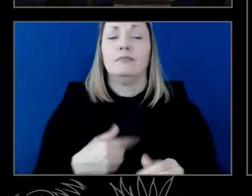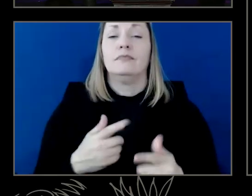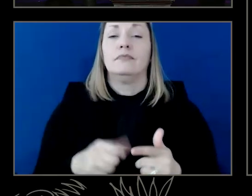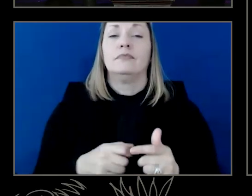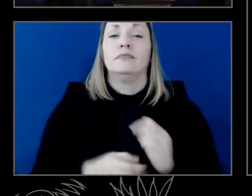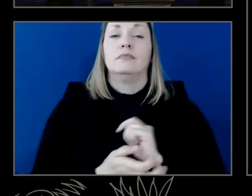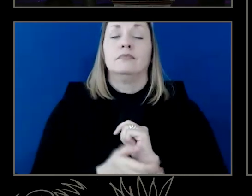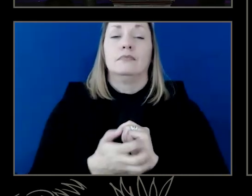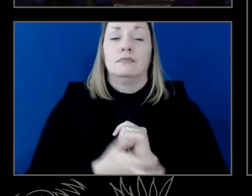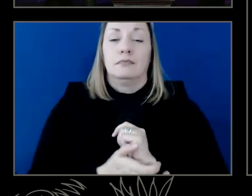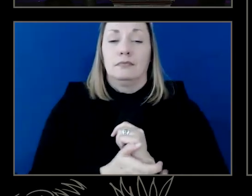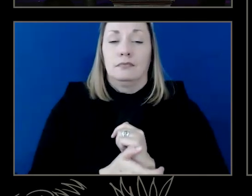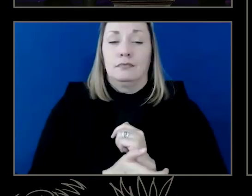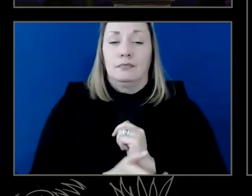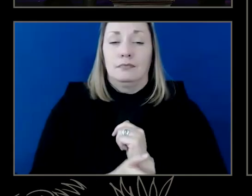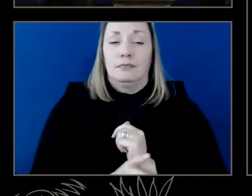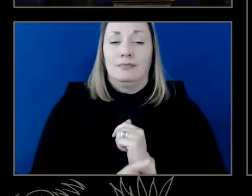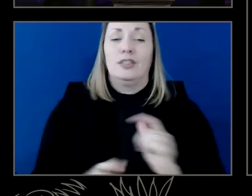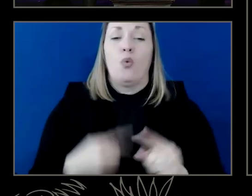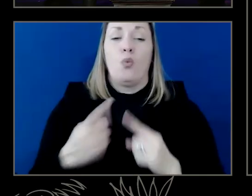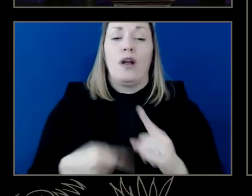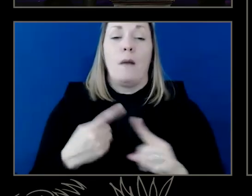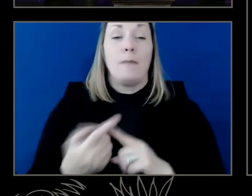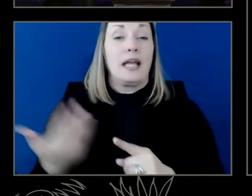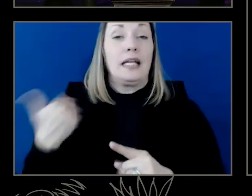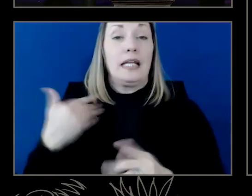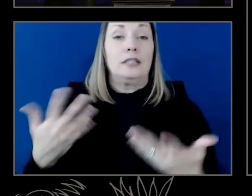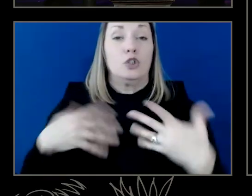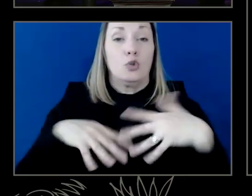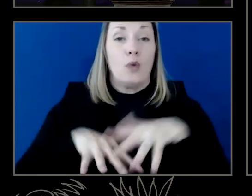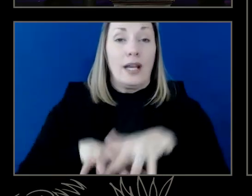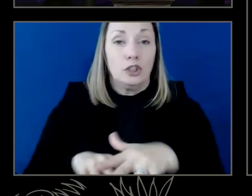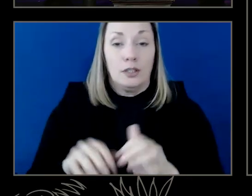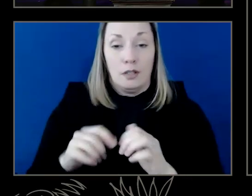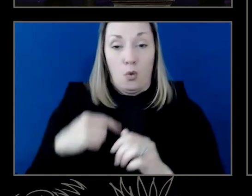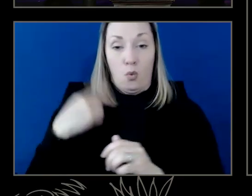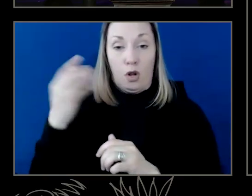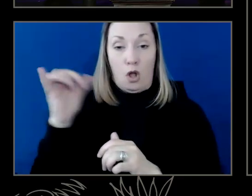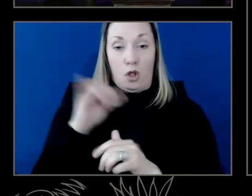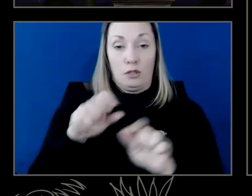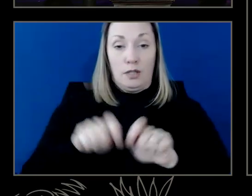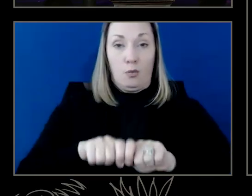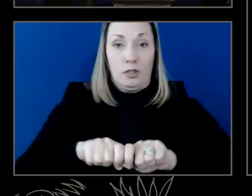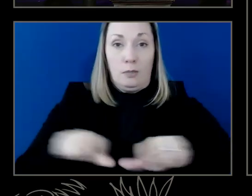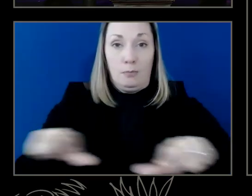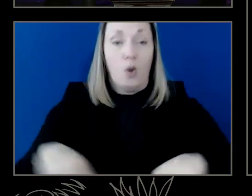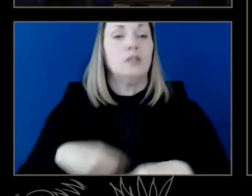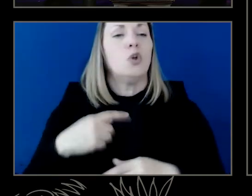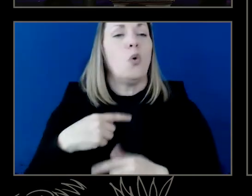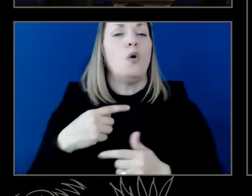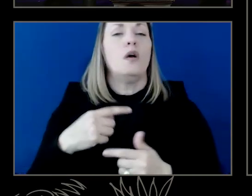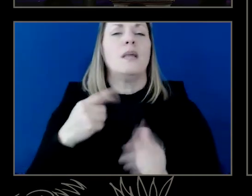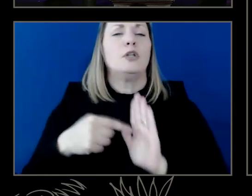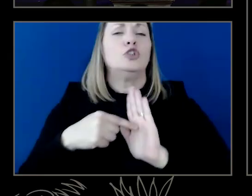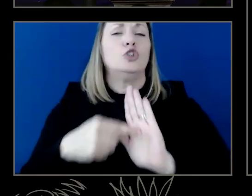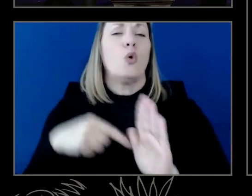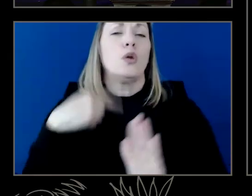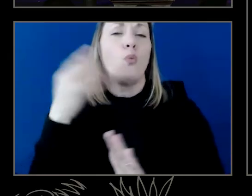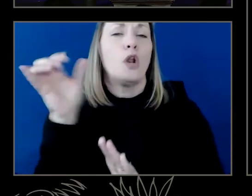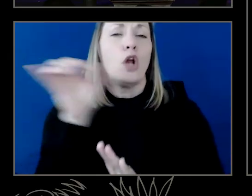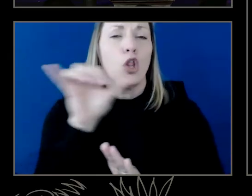waiting deploys. So let me show you what that looks like in practice.